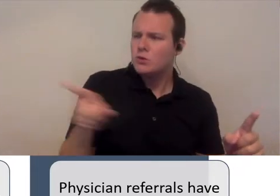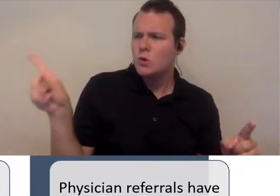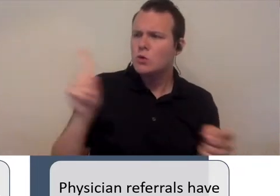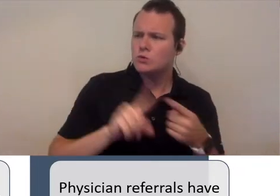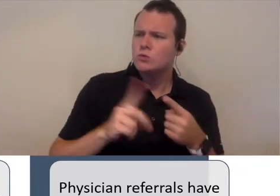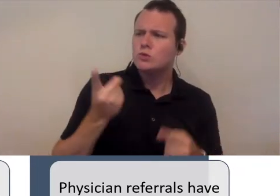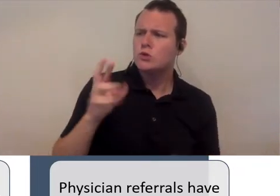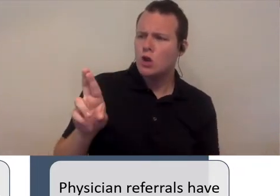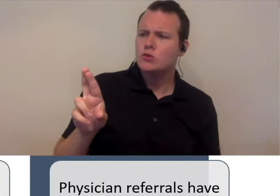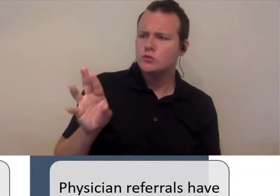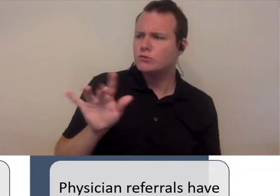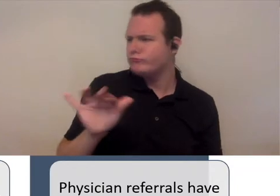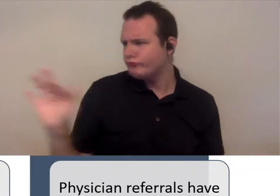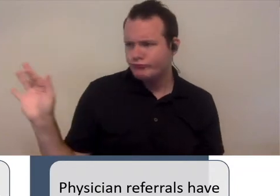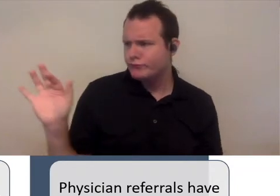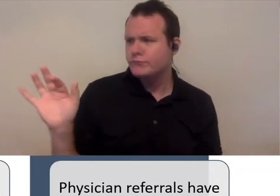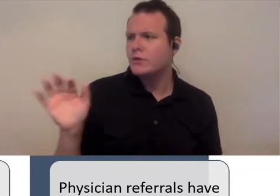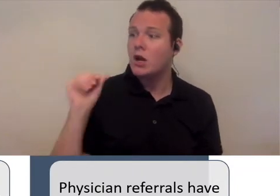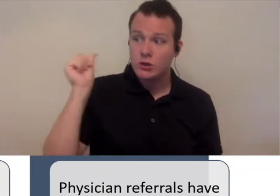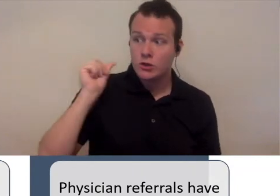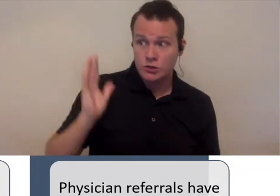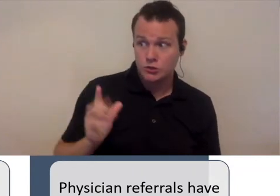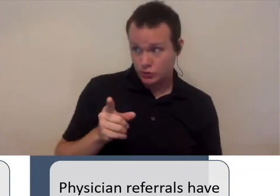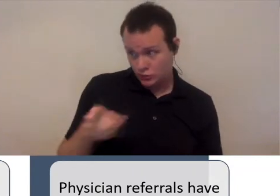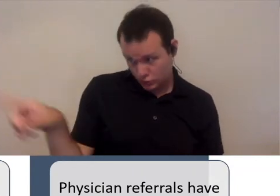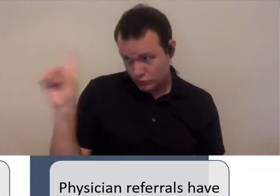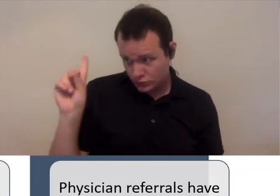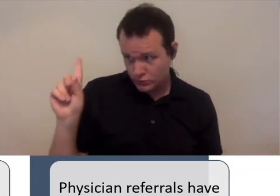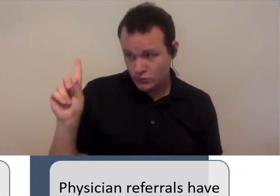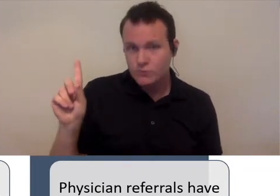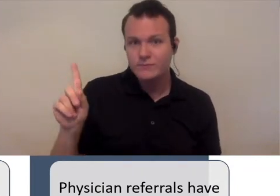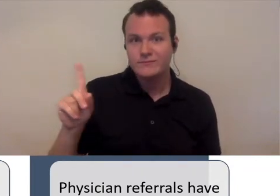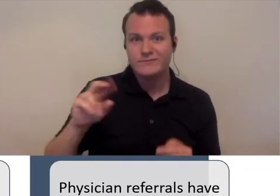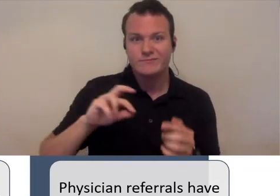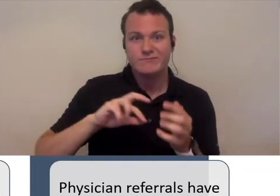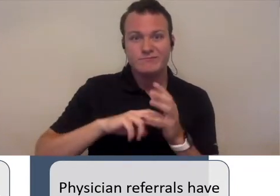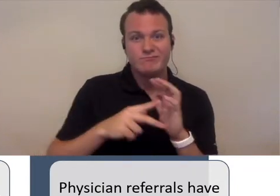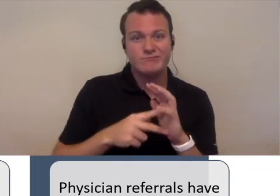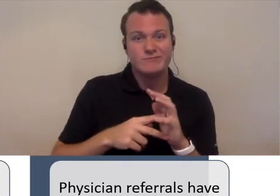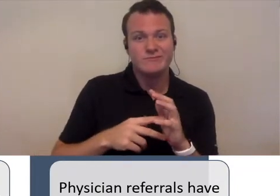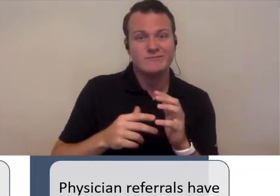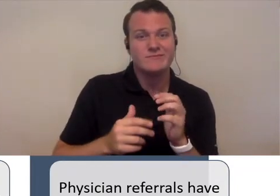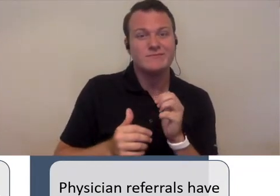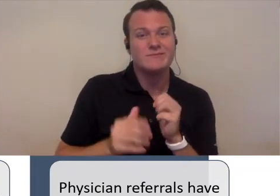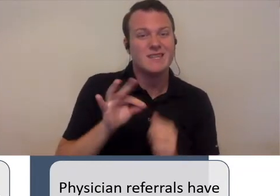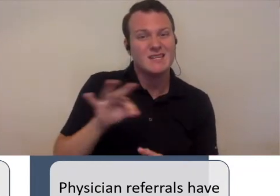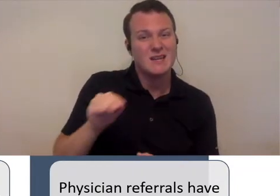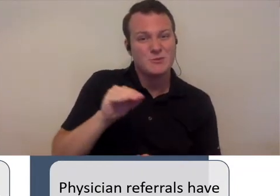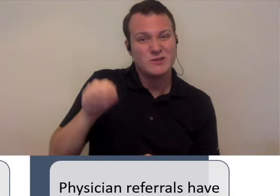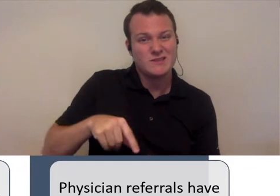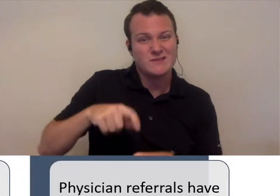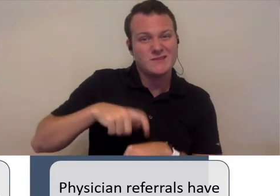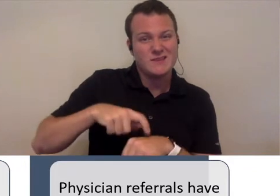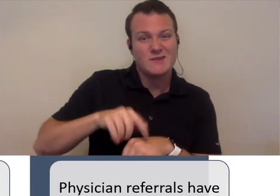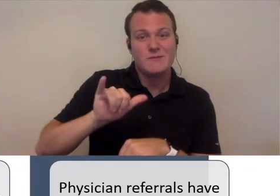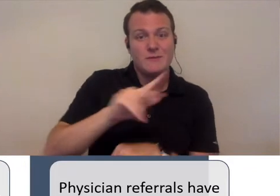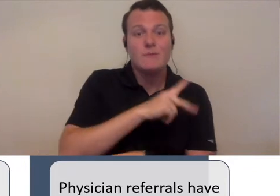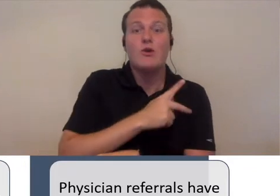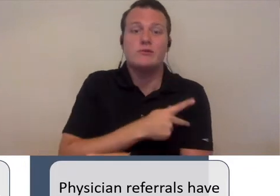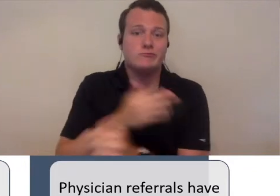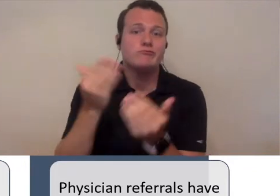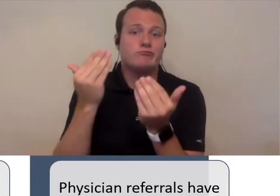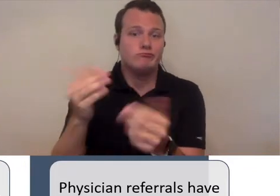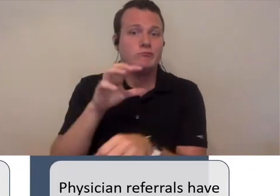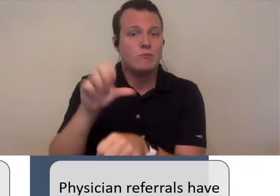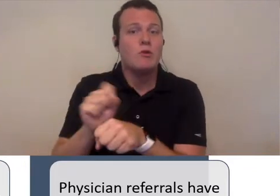Dr. So-and-so's office, the audiologist, then 99% of the time they're going to make that appointment and show